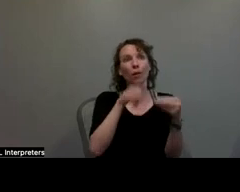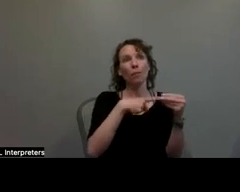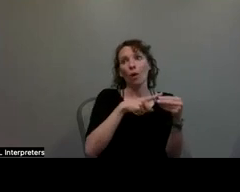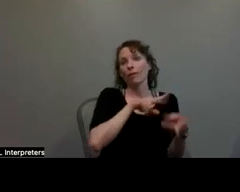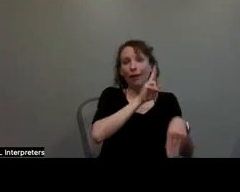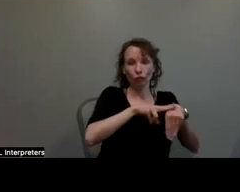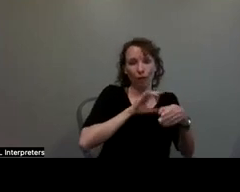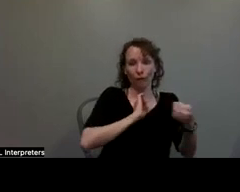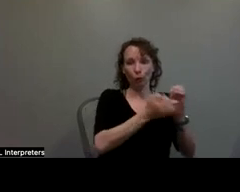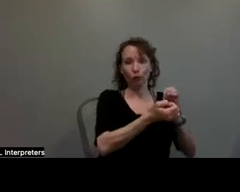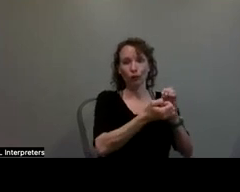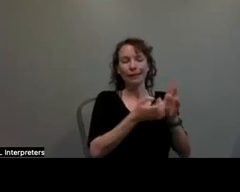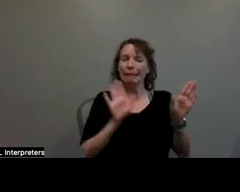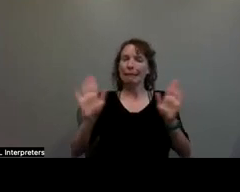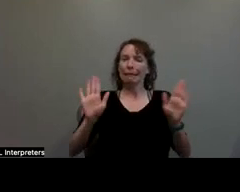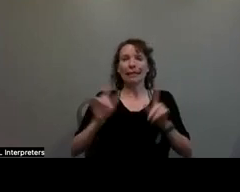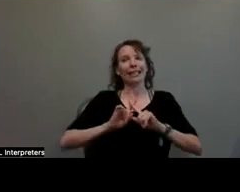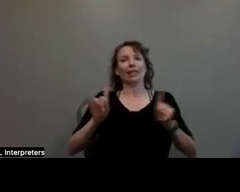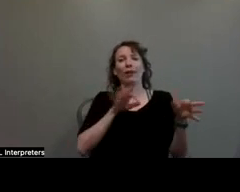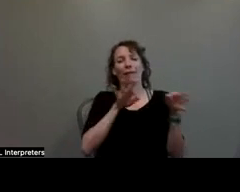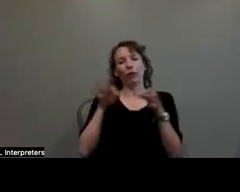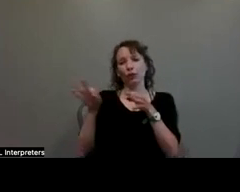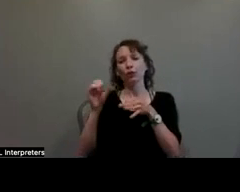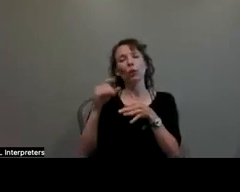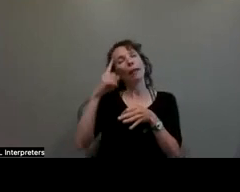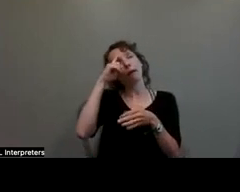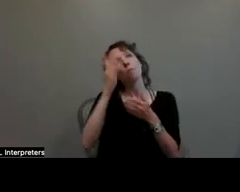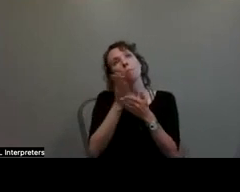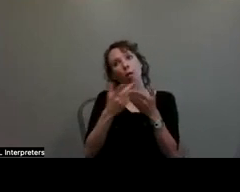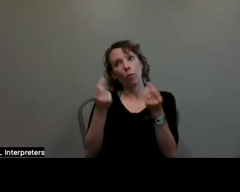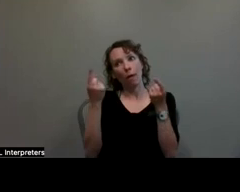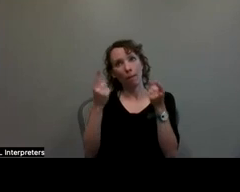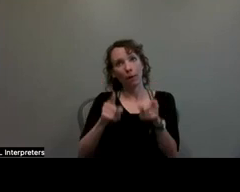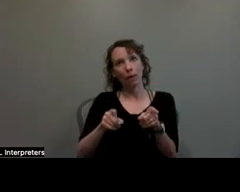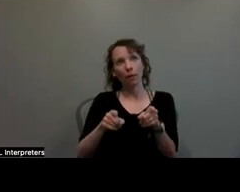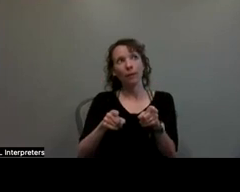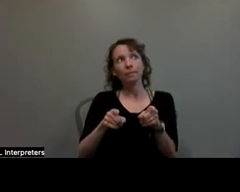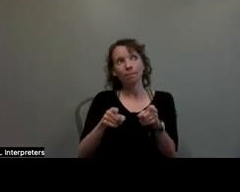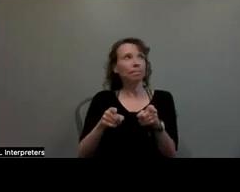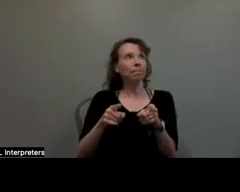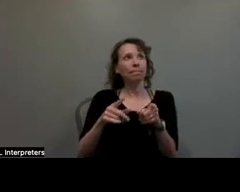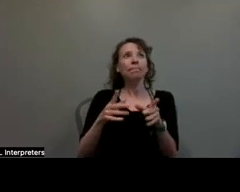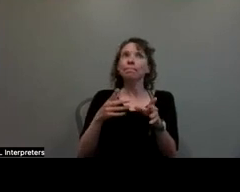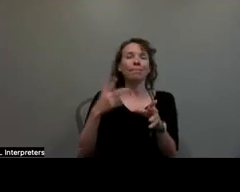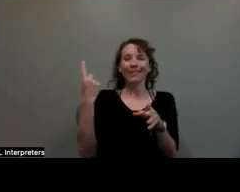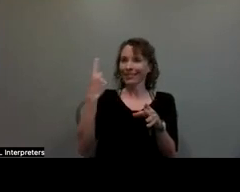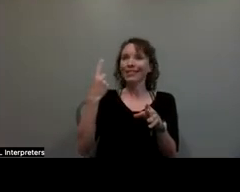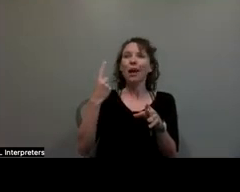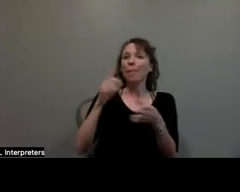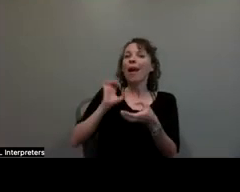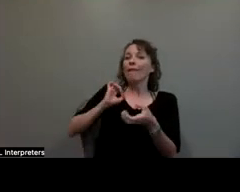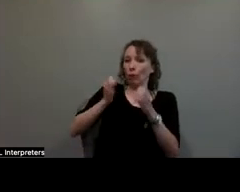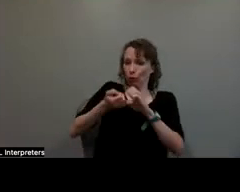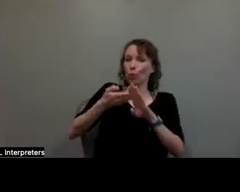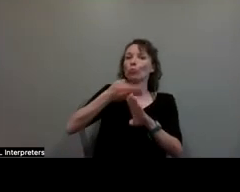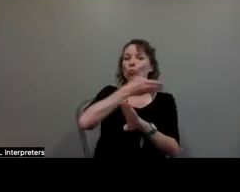something going on where there's some evolutionary prior that's really good